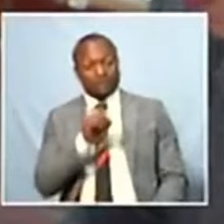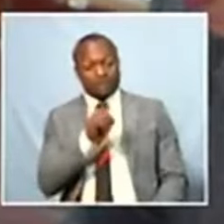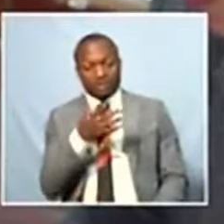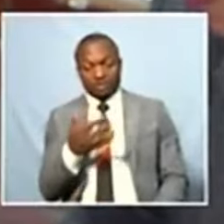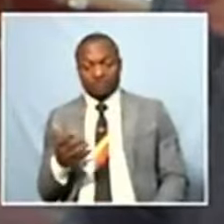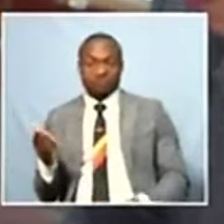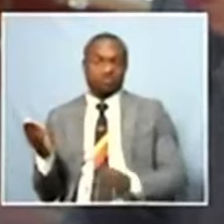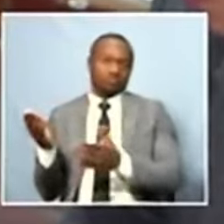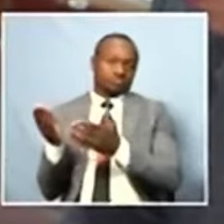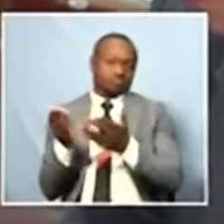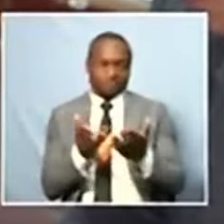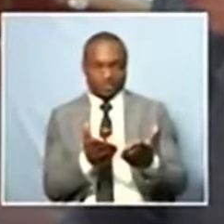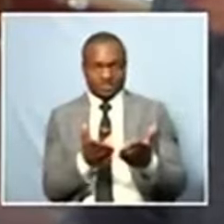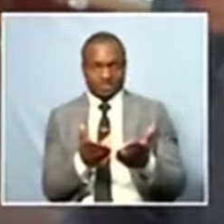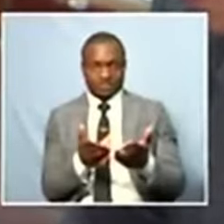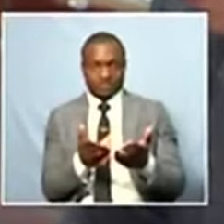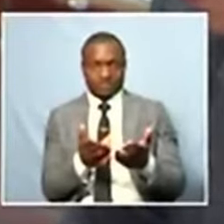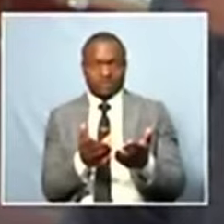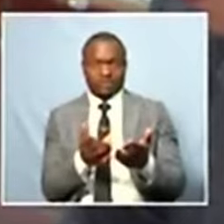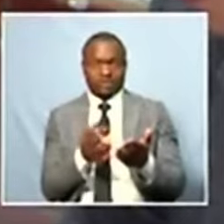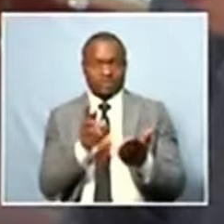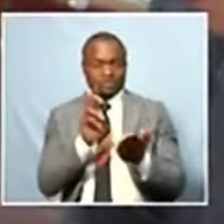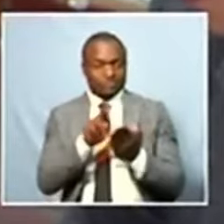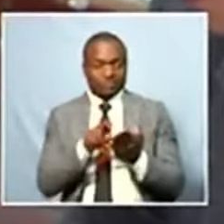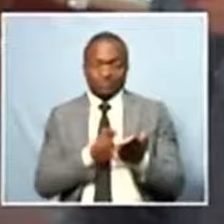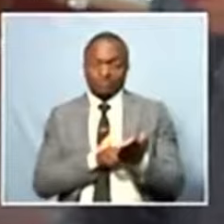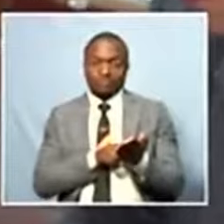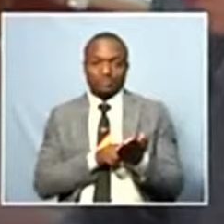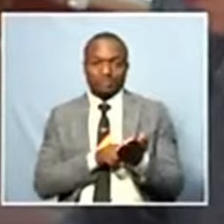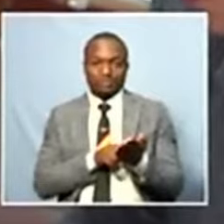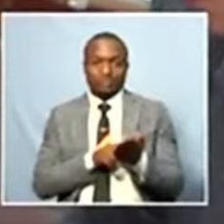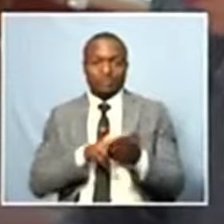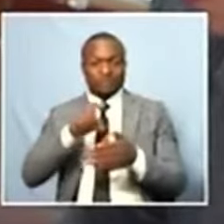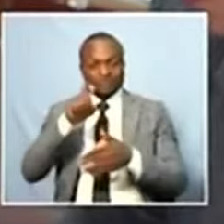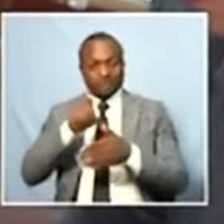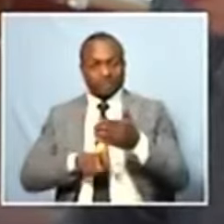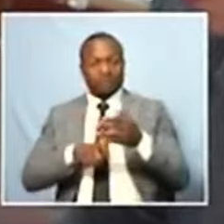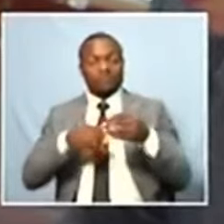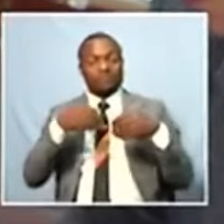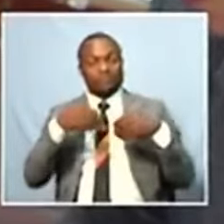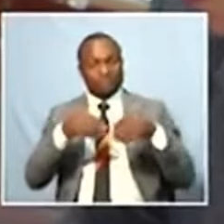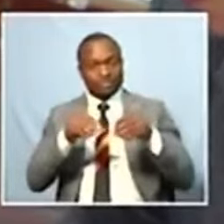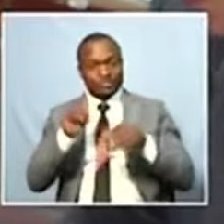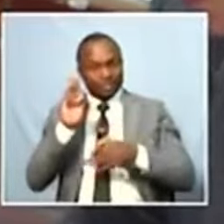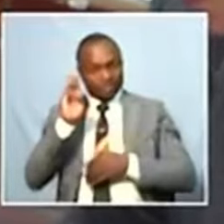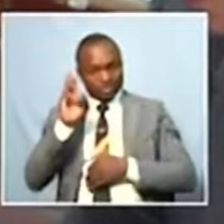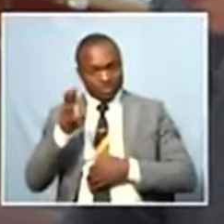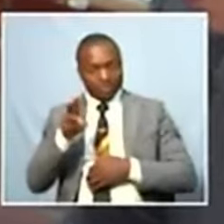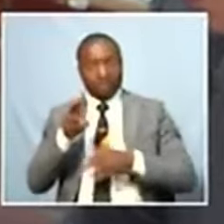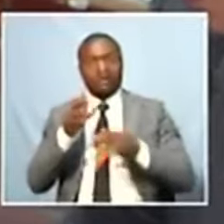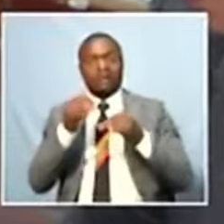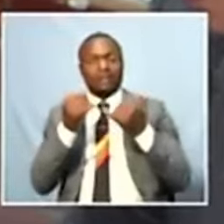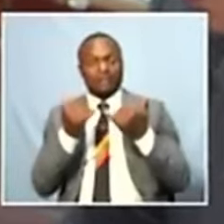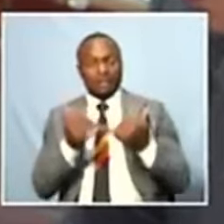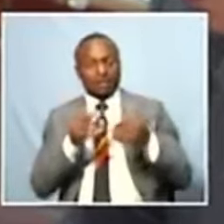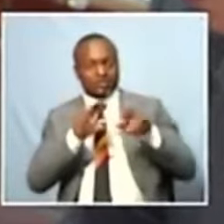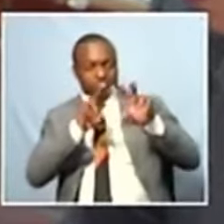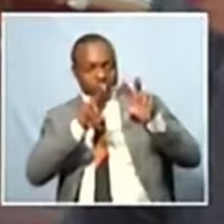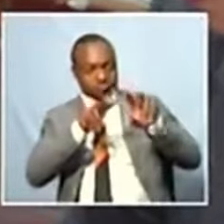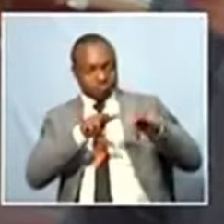come, they will be recorded, it's a cost of sale, and we'll be able to now monitor